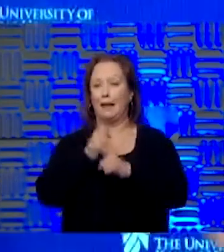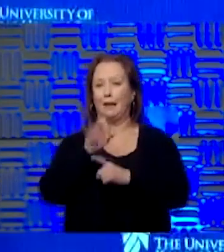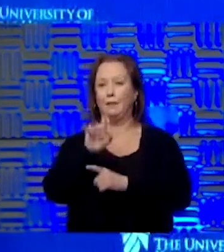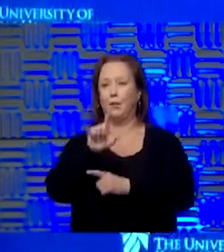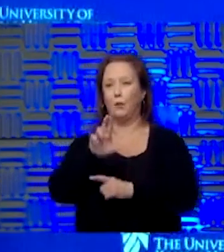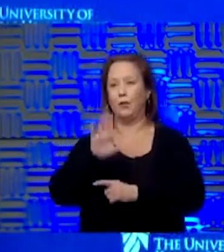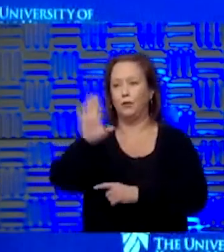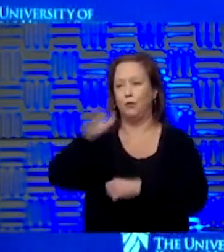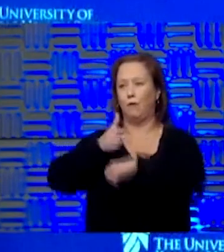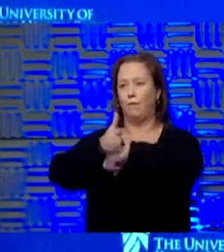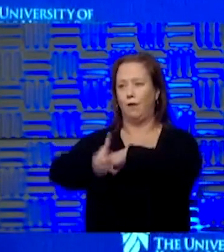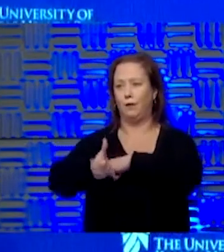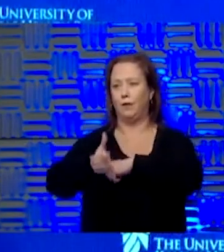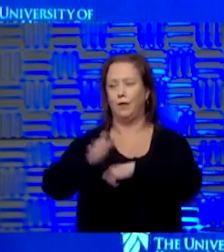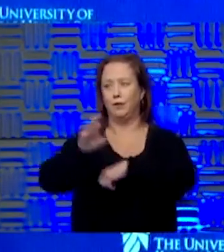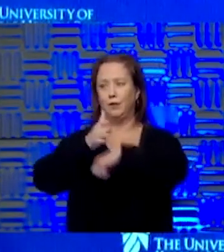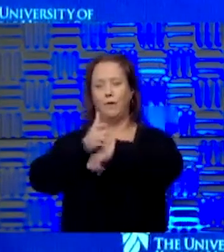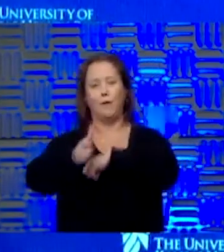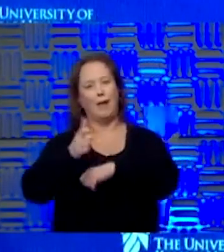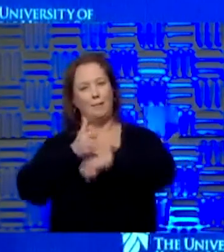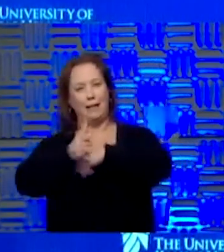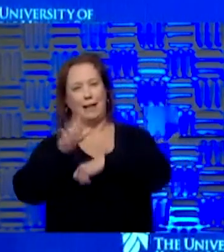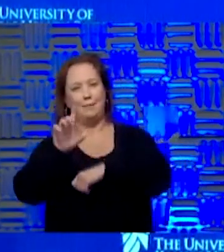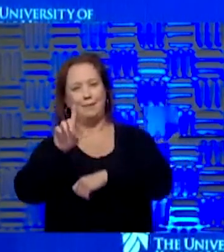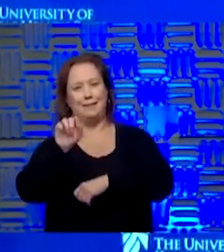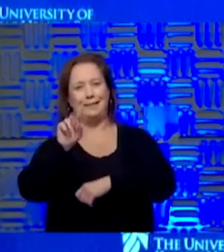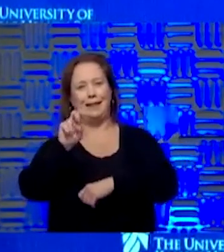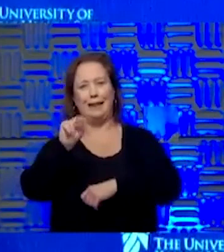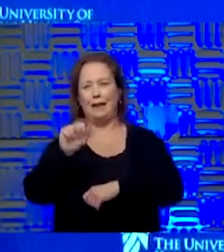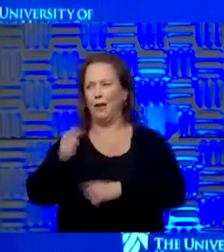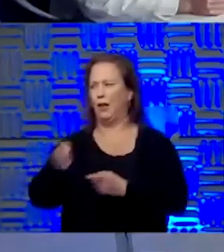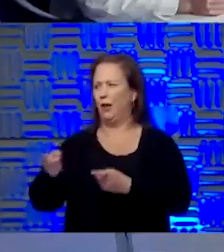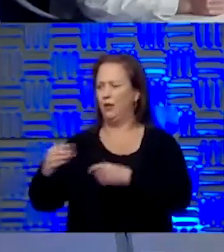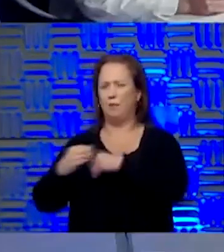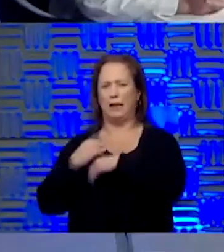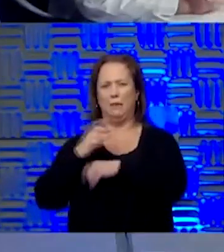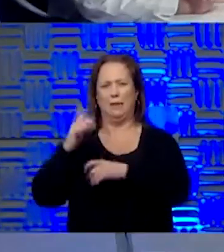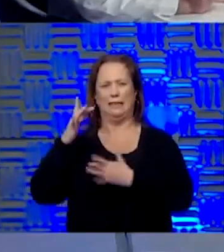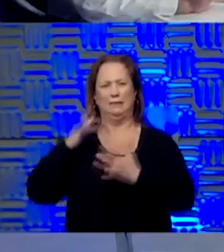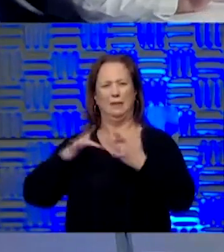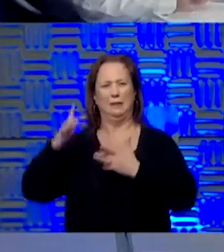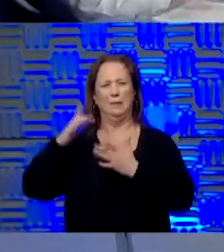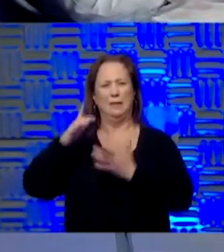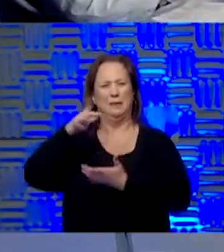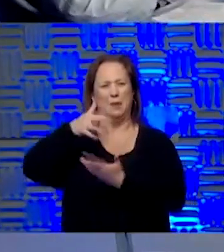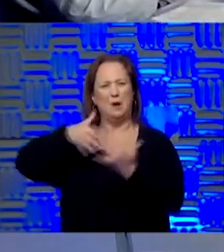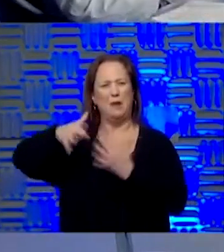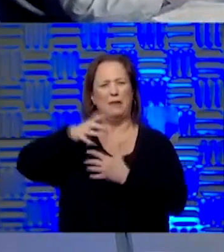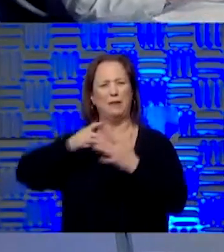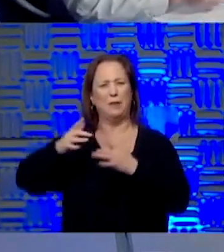your fault. And I did give it. I think you gave it to me. We were both positive at the same time.